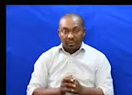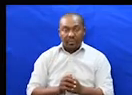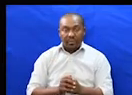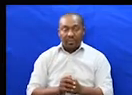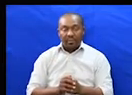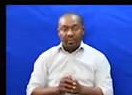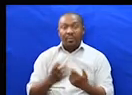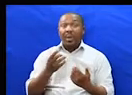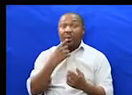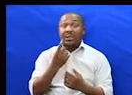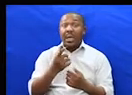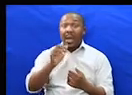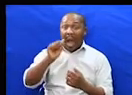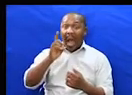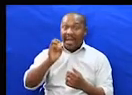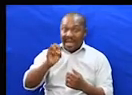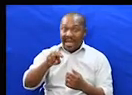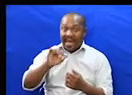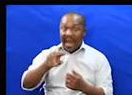call it as adenine.